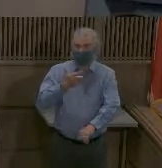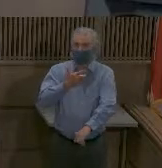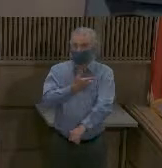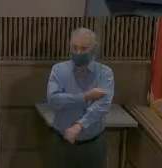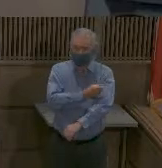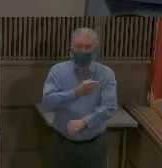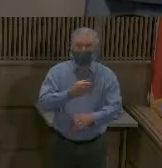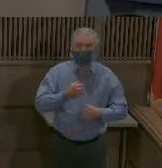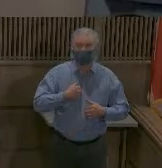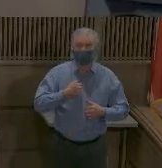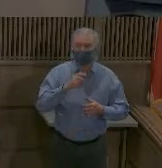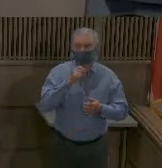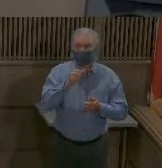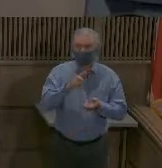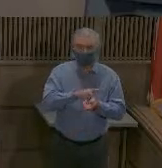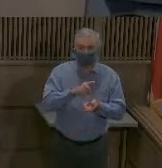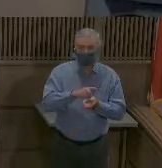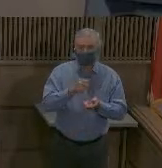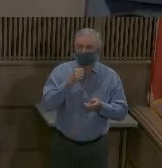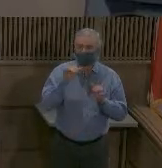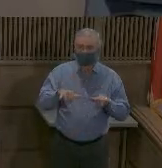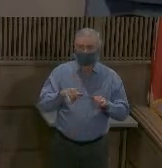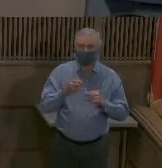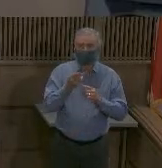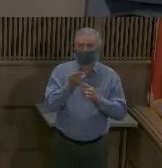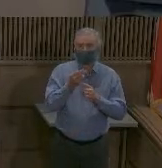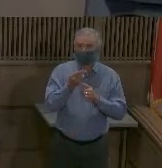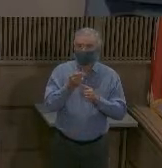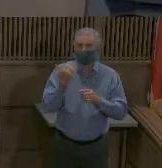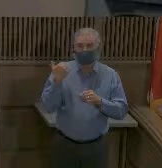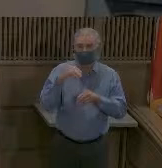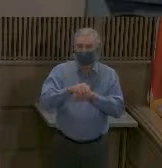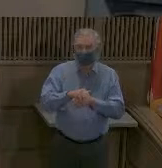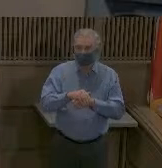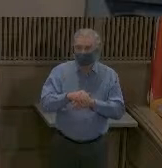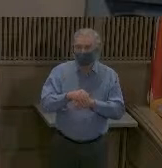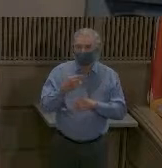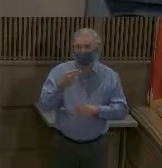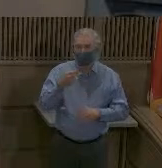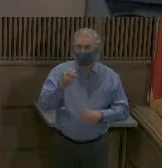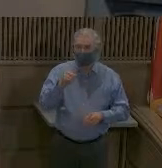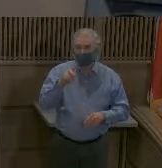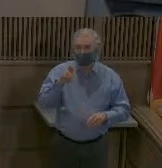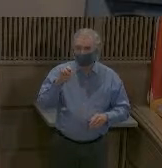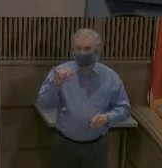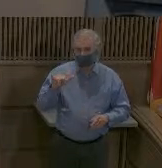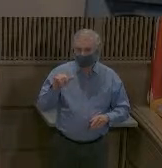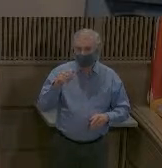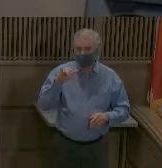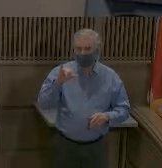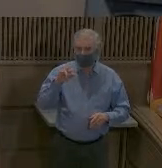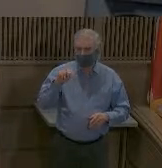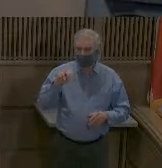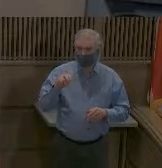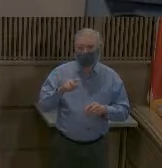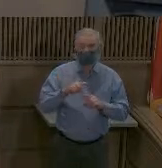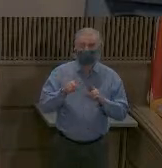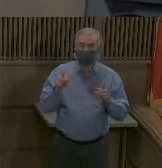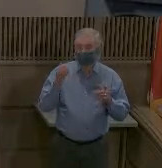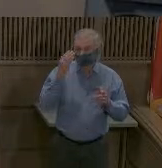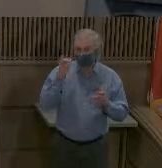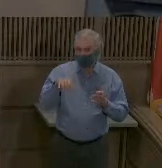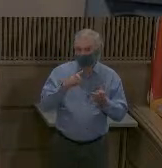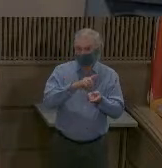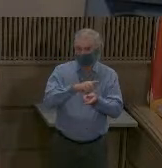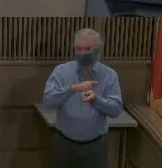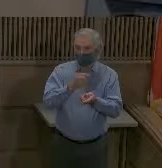not a doctor. I didn't stay at a Holiday Inn last night and thus qualify myself to give you medical advice. But what I do know is this is what the doctors are